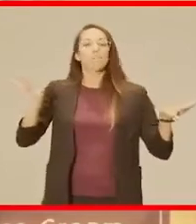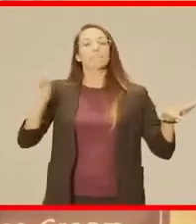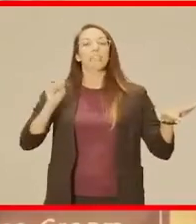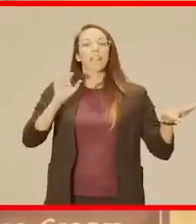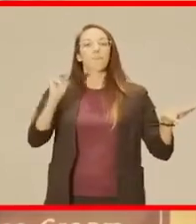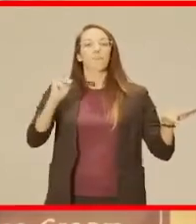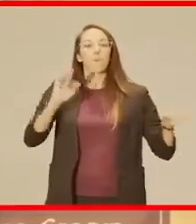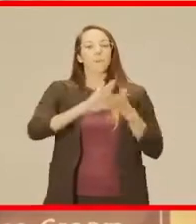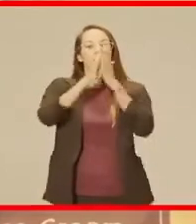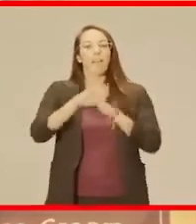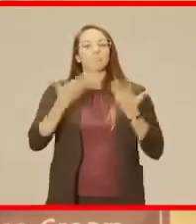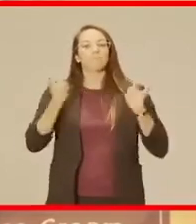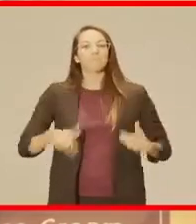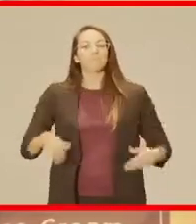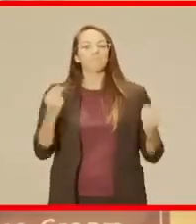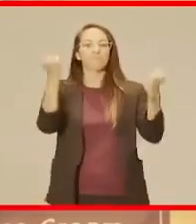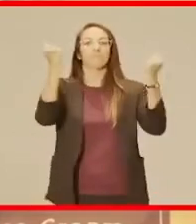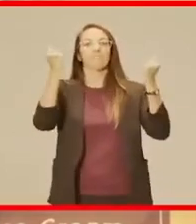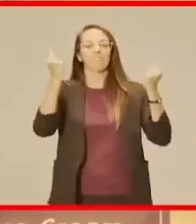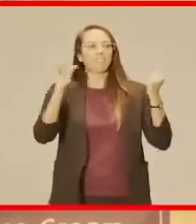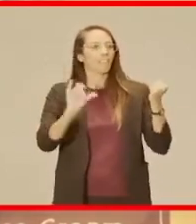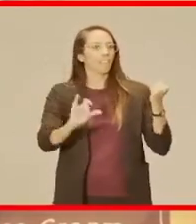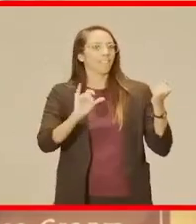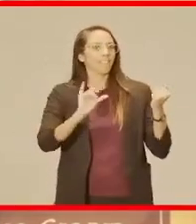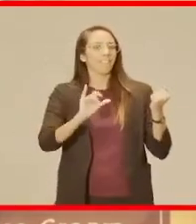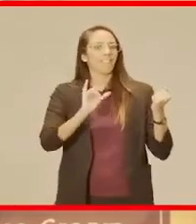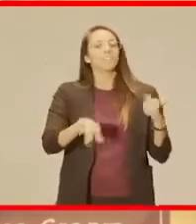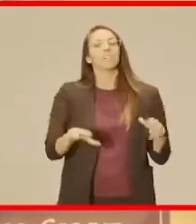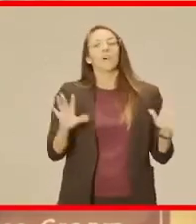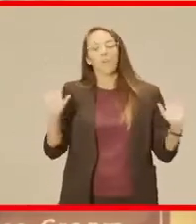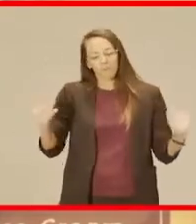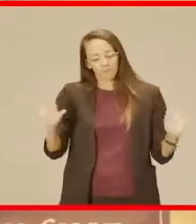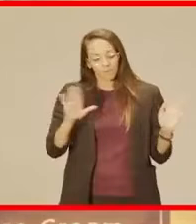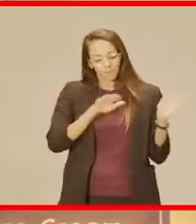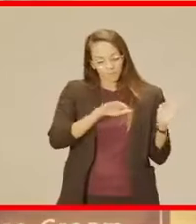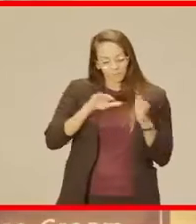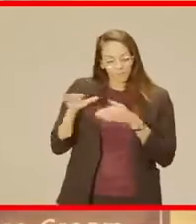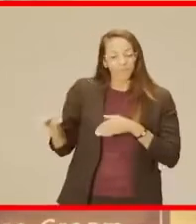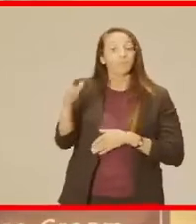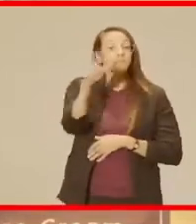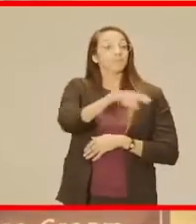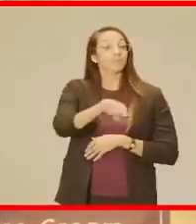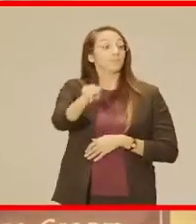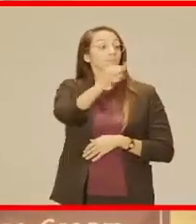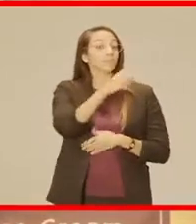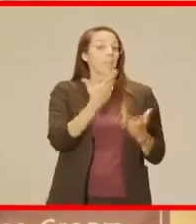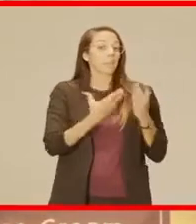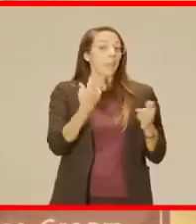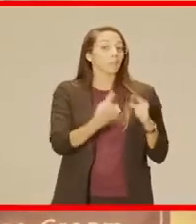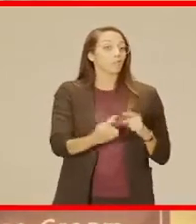I'm sure there are many people in this room with disabilities that might be struggling in school, right?